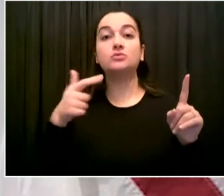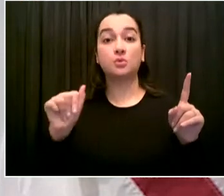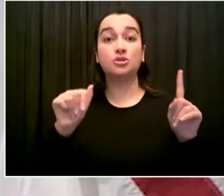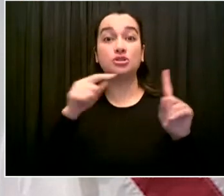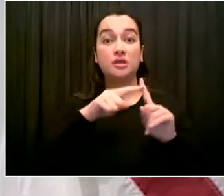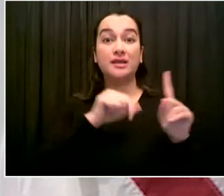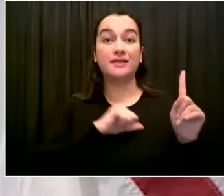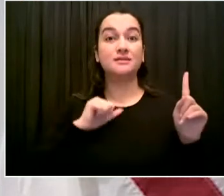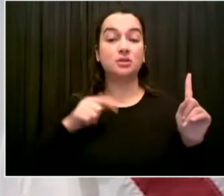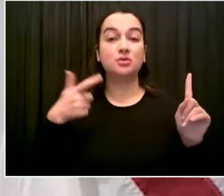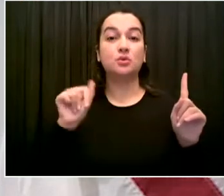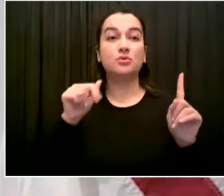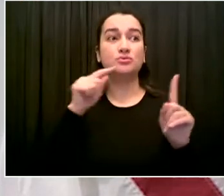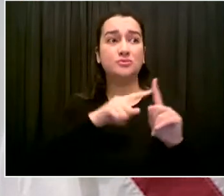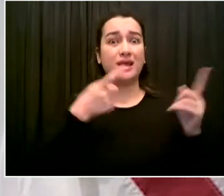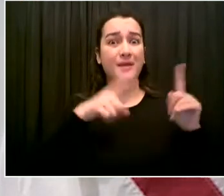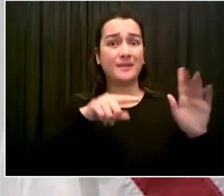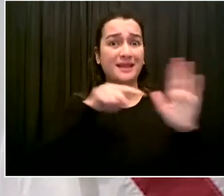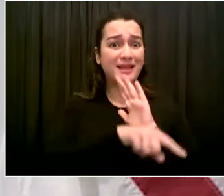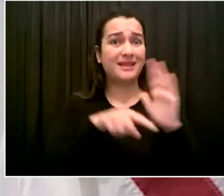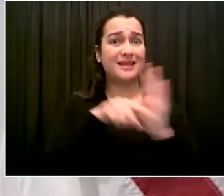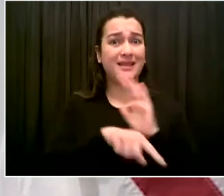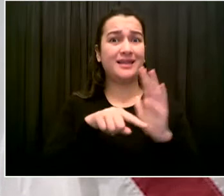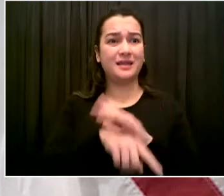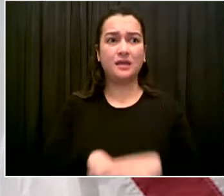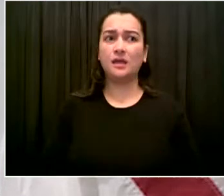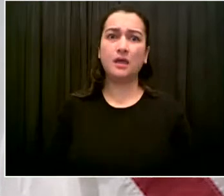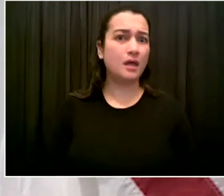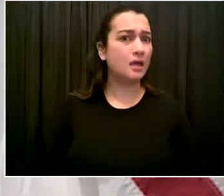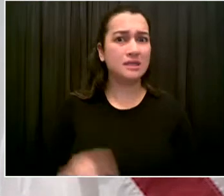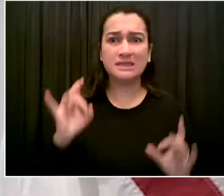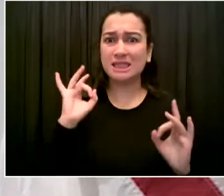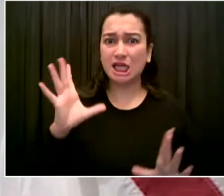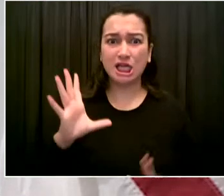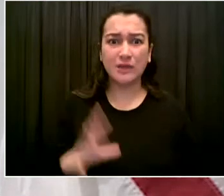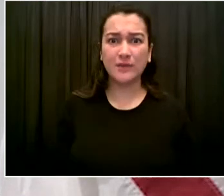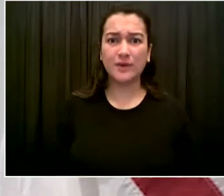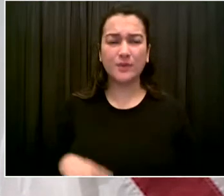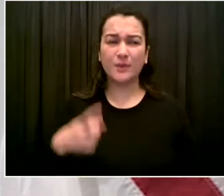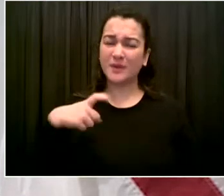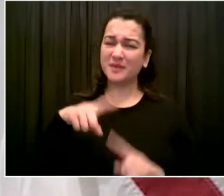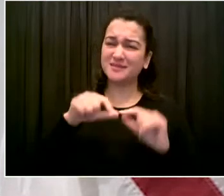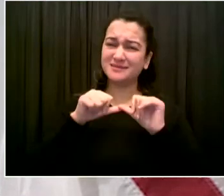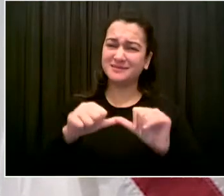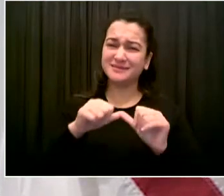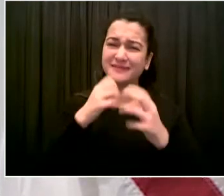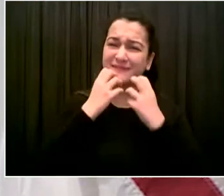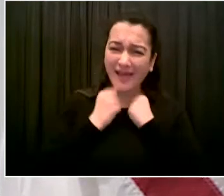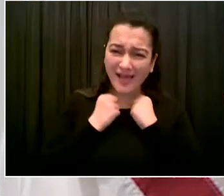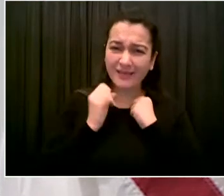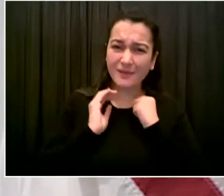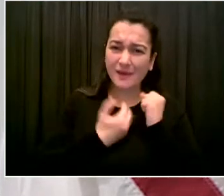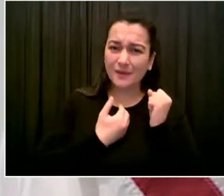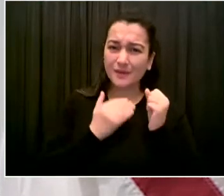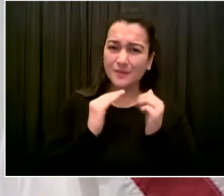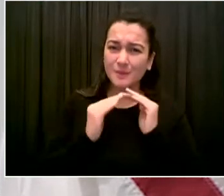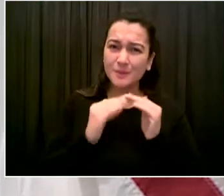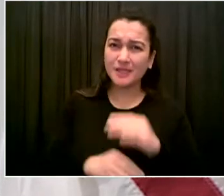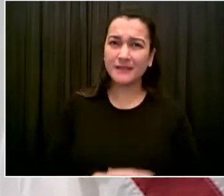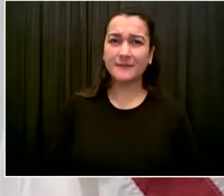together to be out together in solidarity to support each other. That's also a really effective tool. Go ahead,